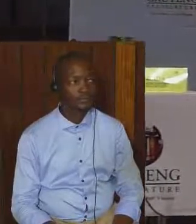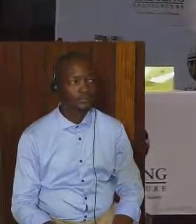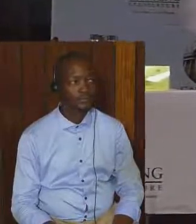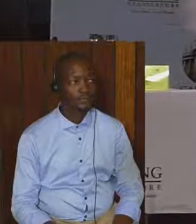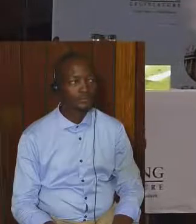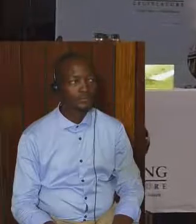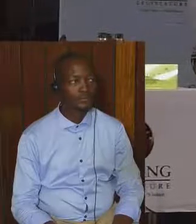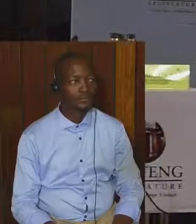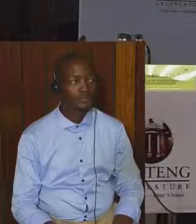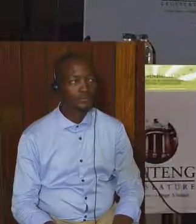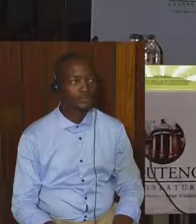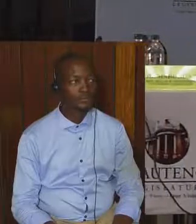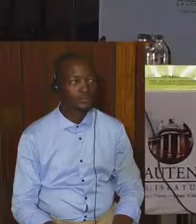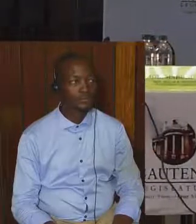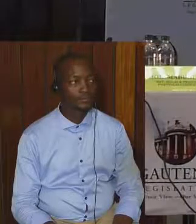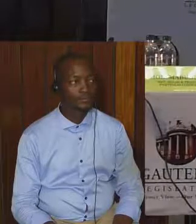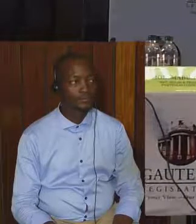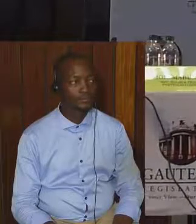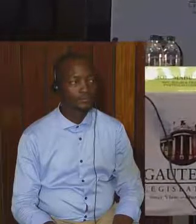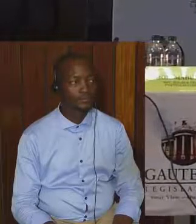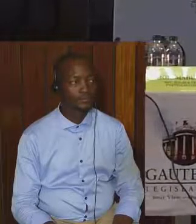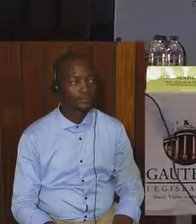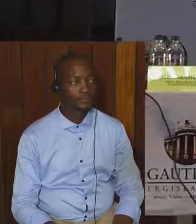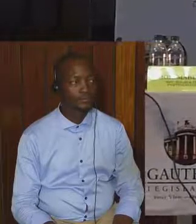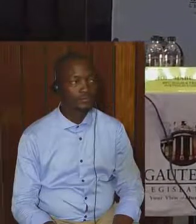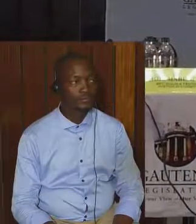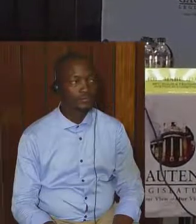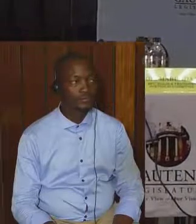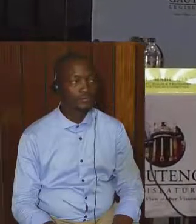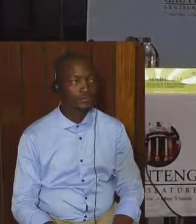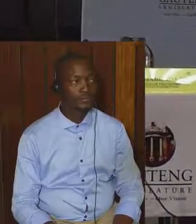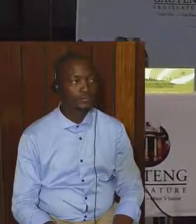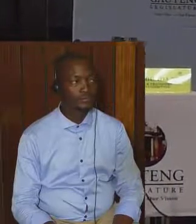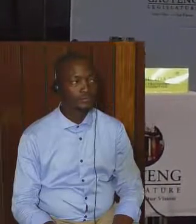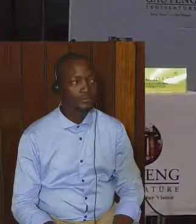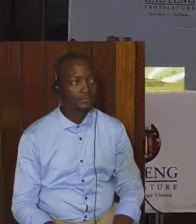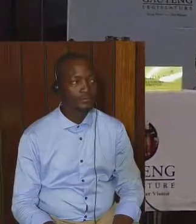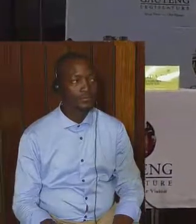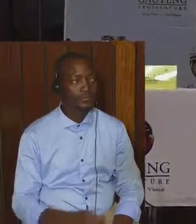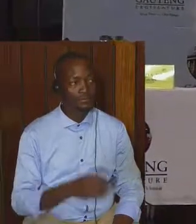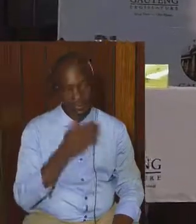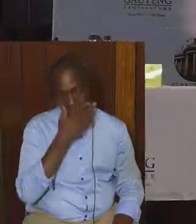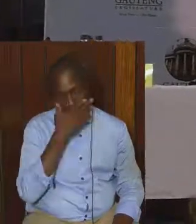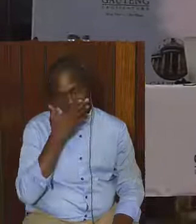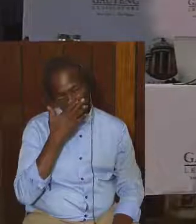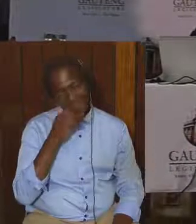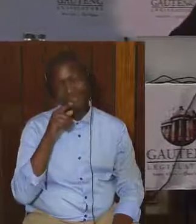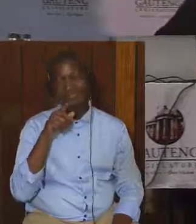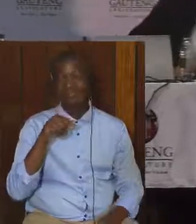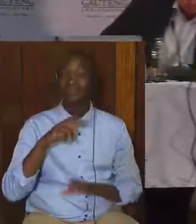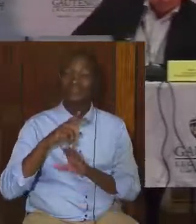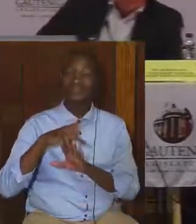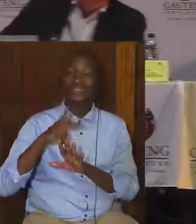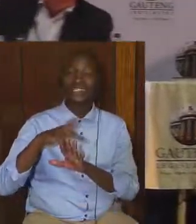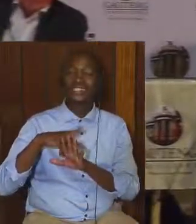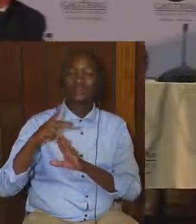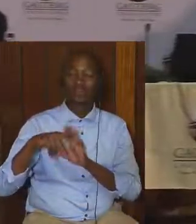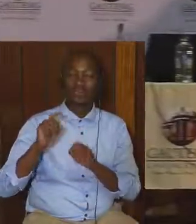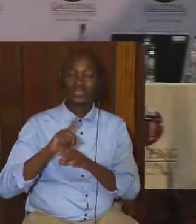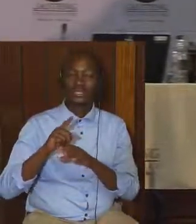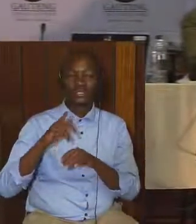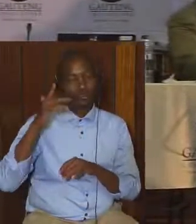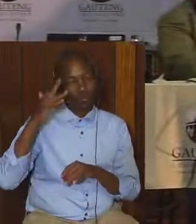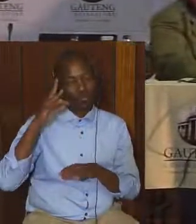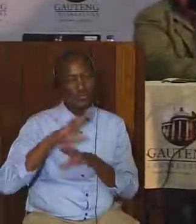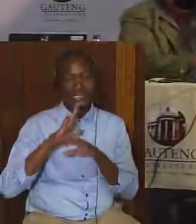no, are you wanting to raise something? Because I want to move. The project officially started in